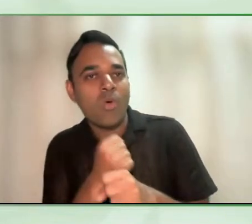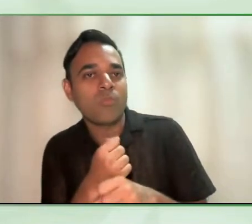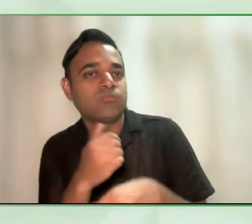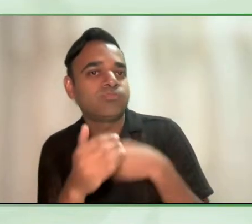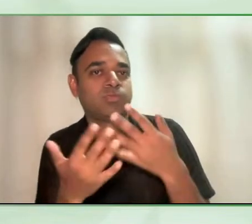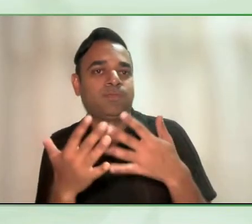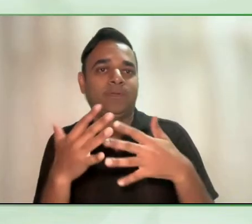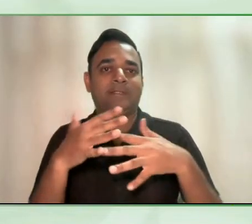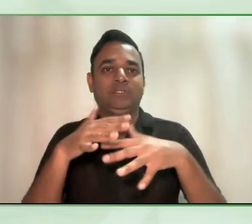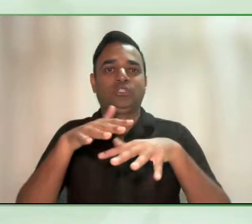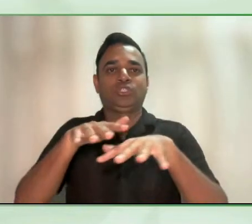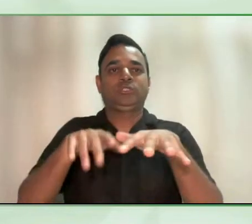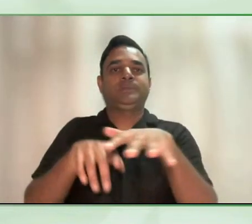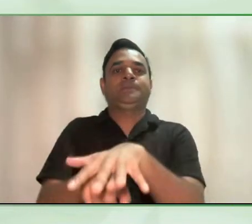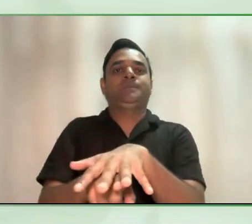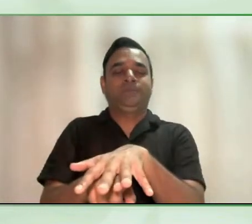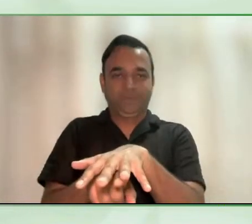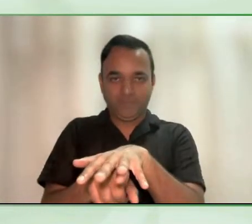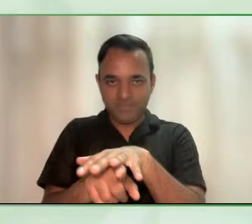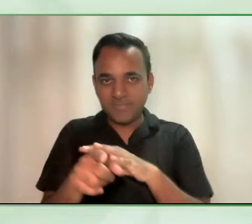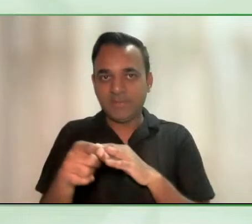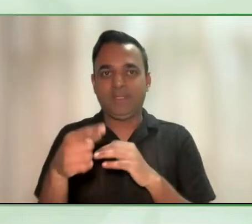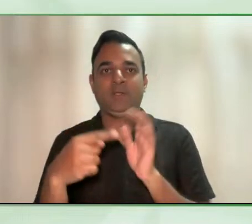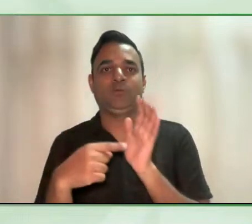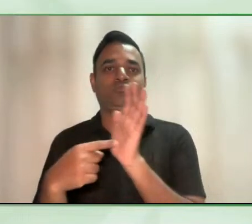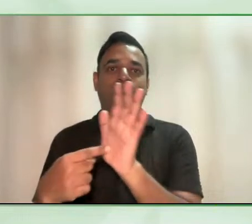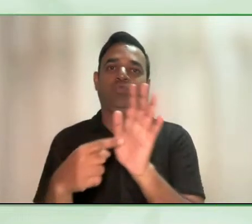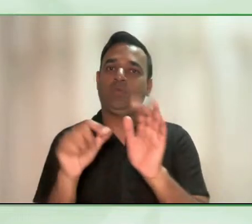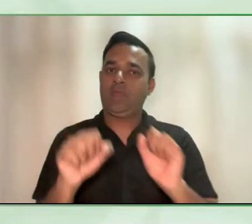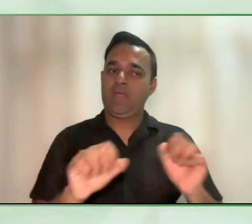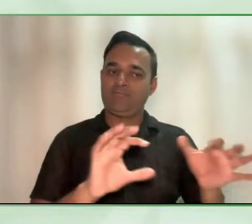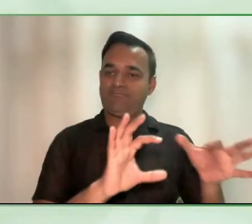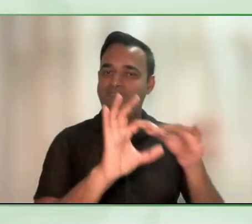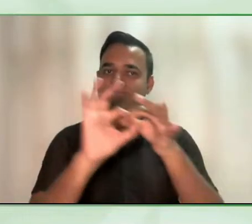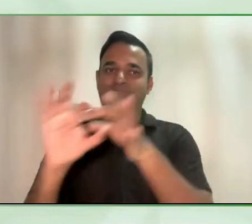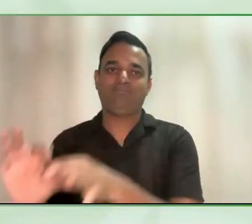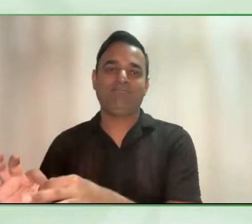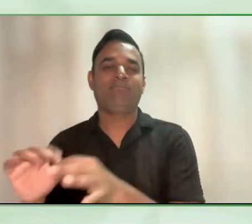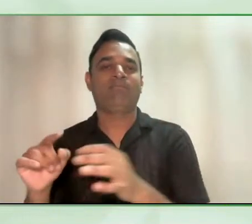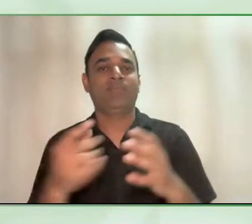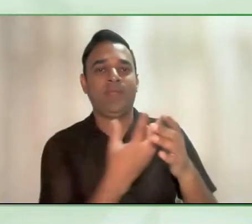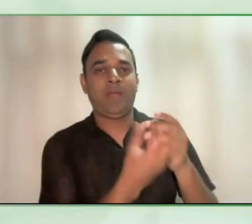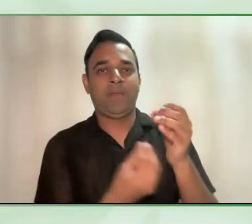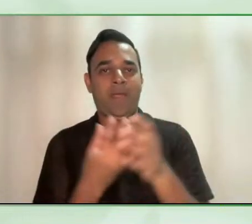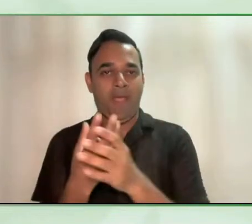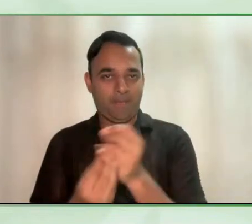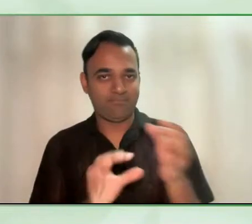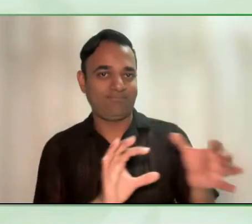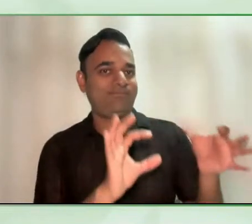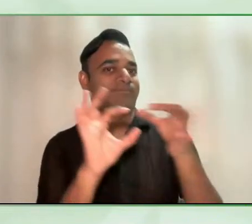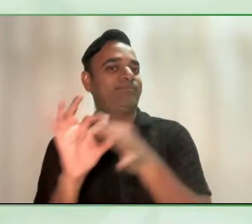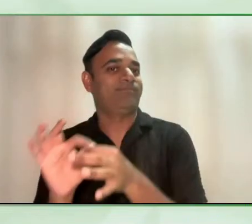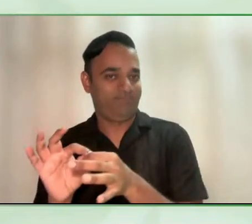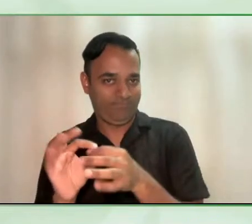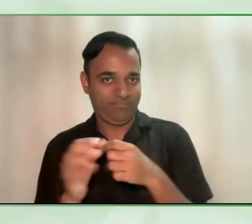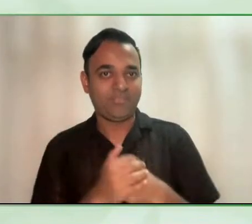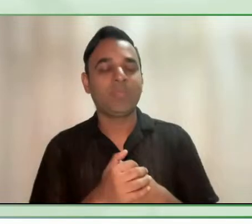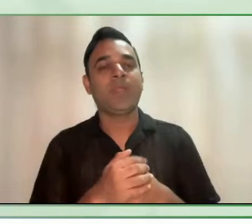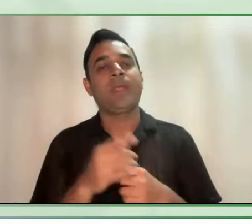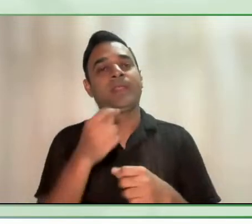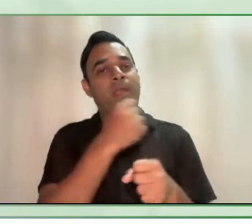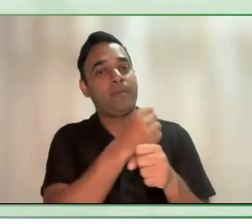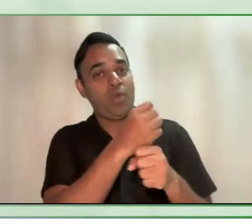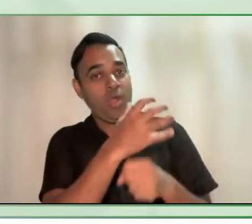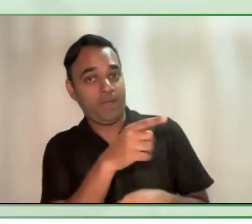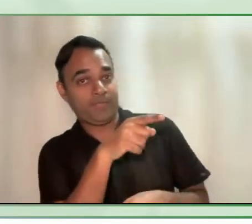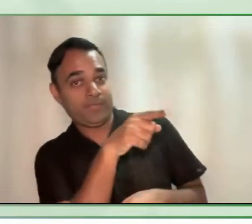artists towards opening up new opportunities and sustainable opportunities within the arts sector. Okay, yeah, that